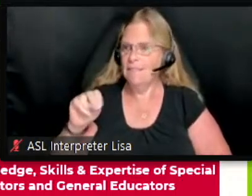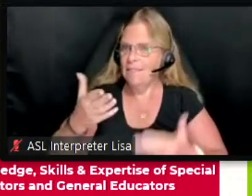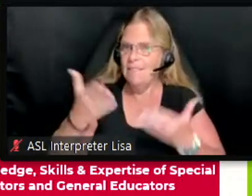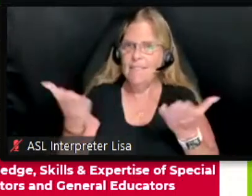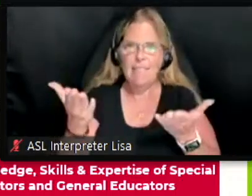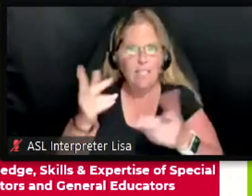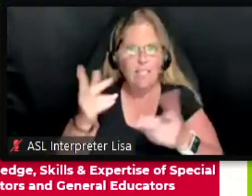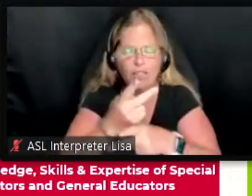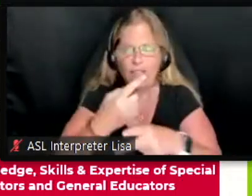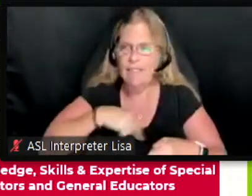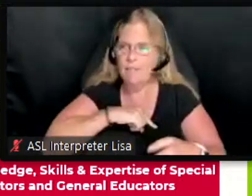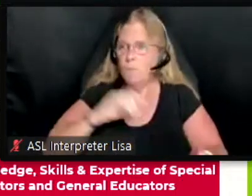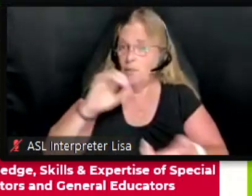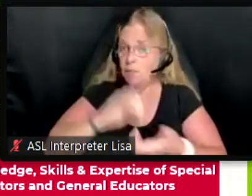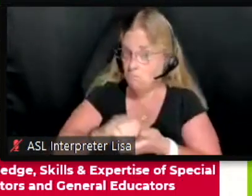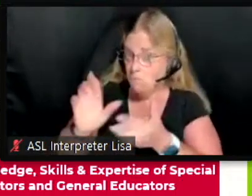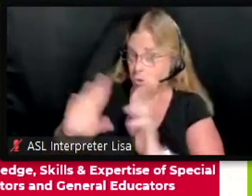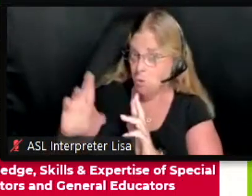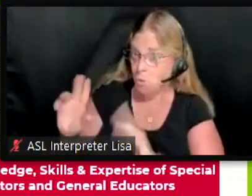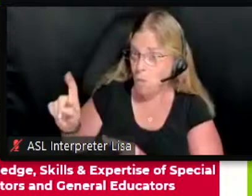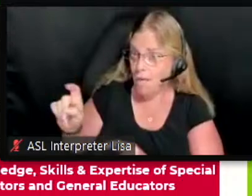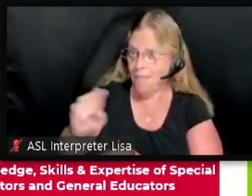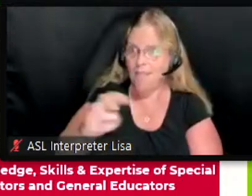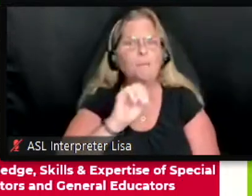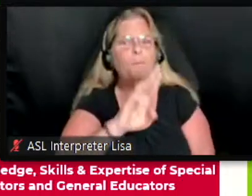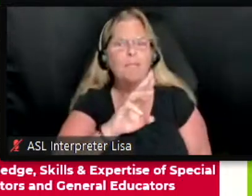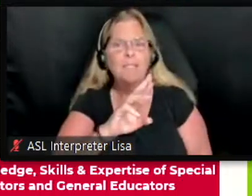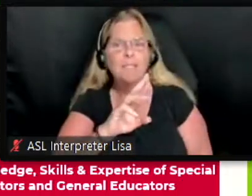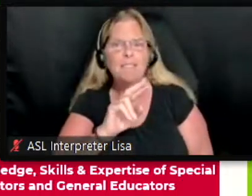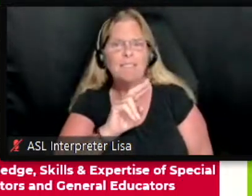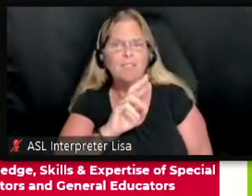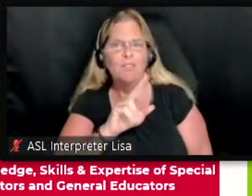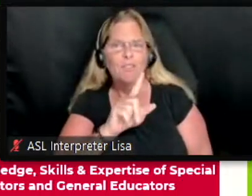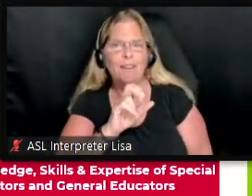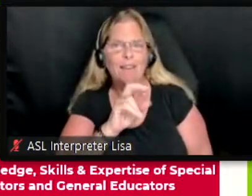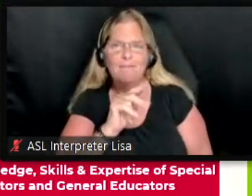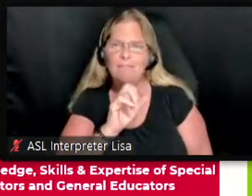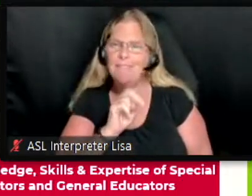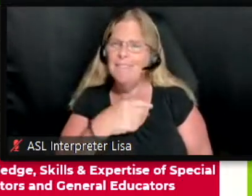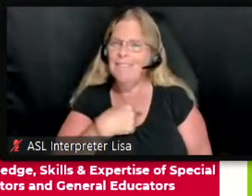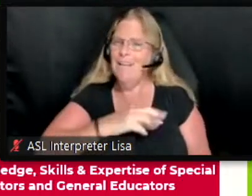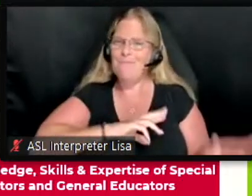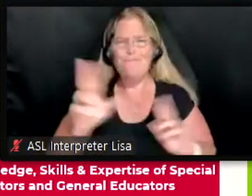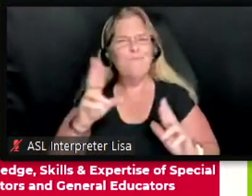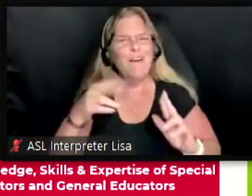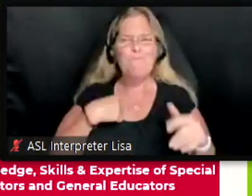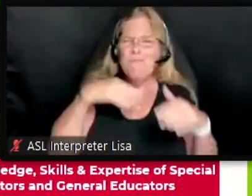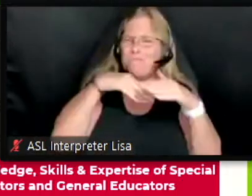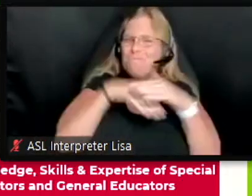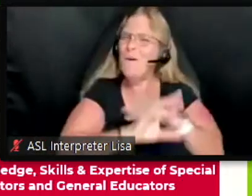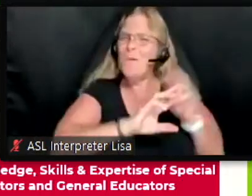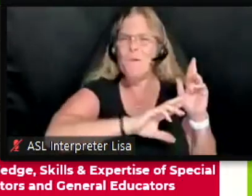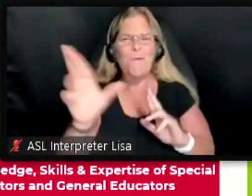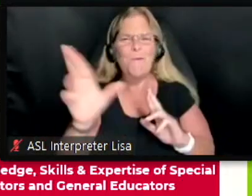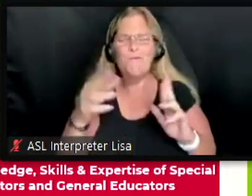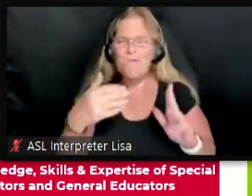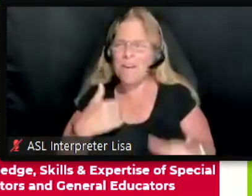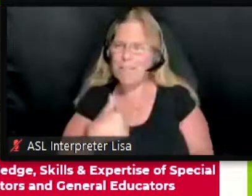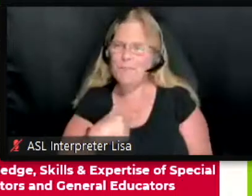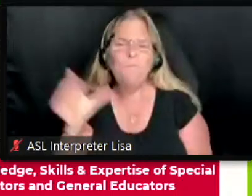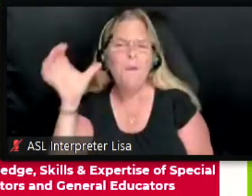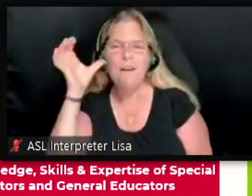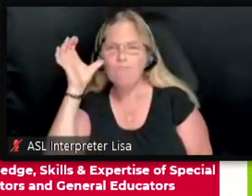Levinson, are you ready? I am. I was born ready. Very excited to have this, to listen in on this